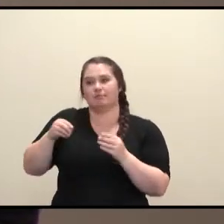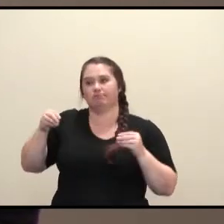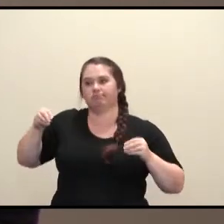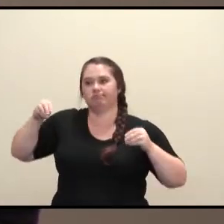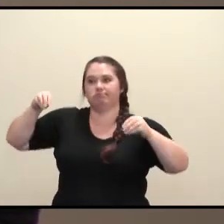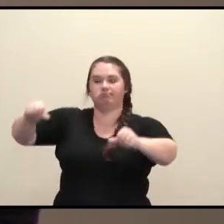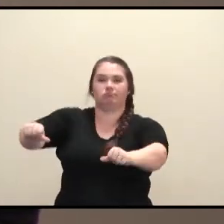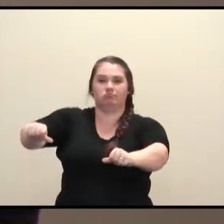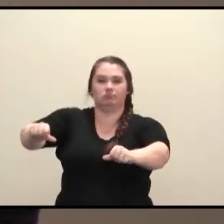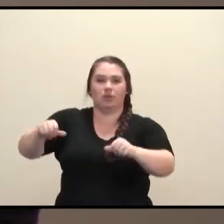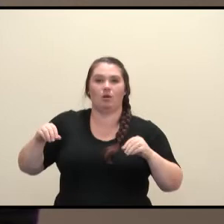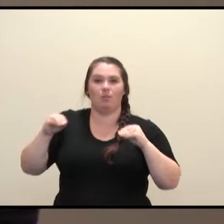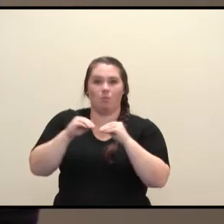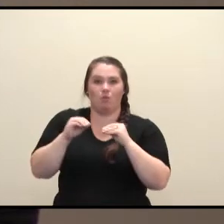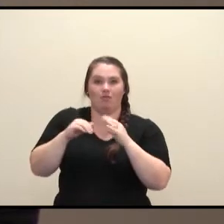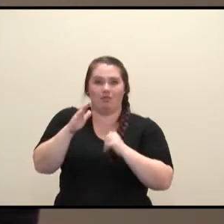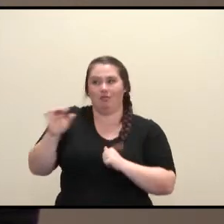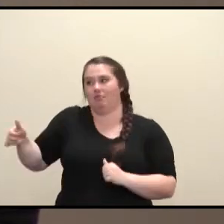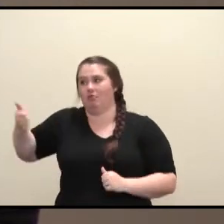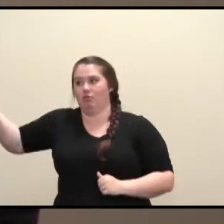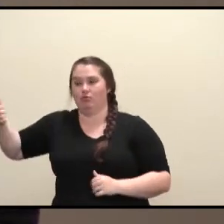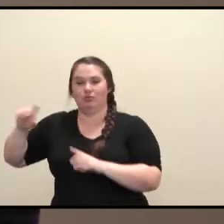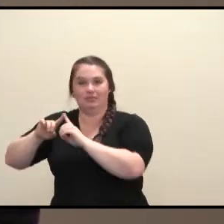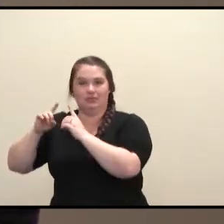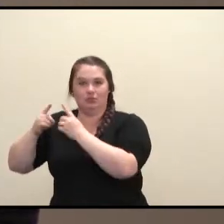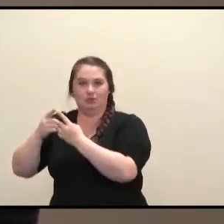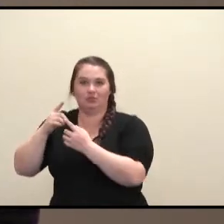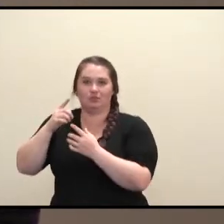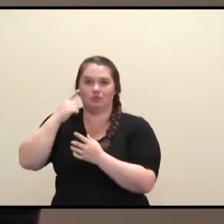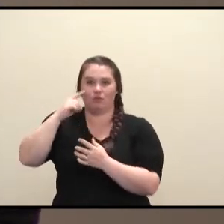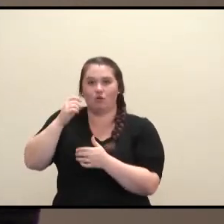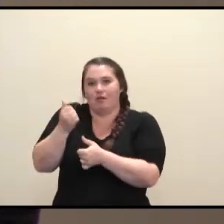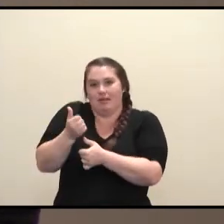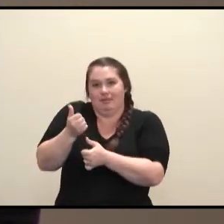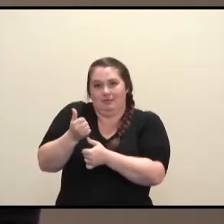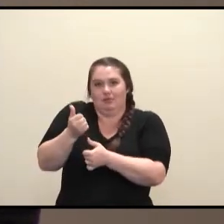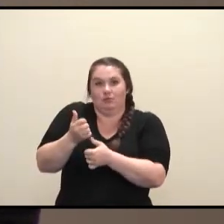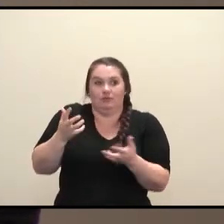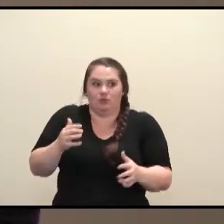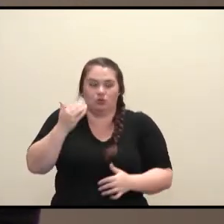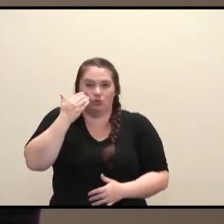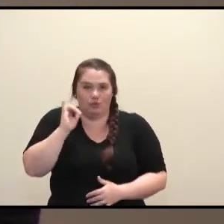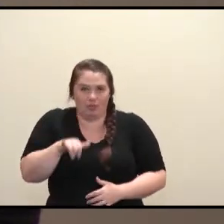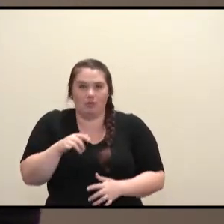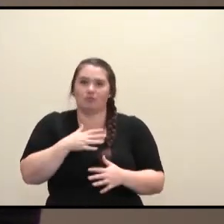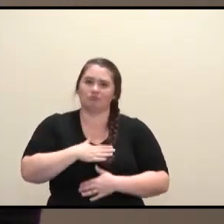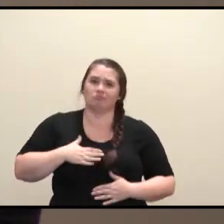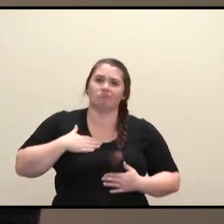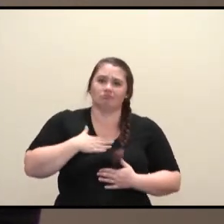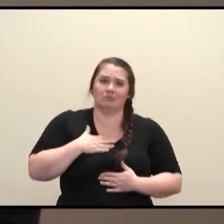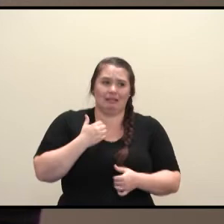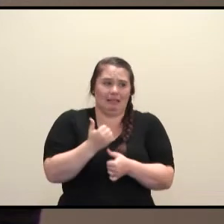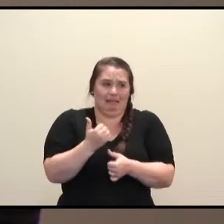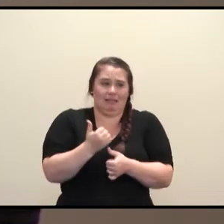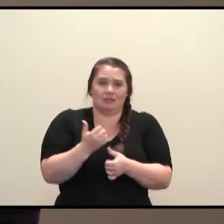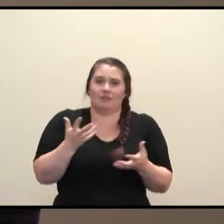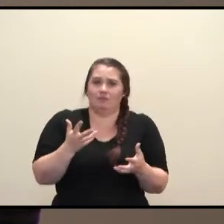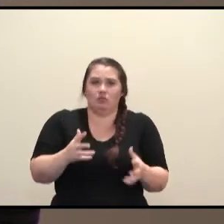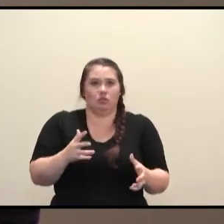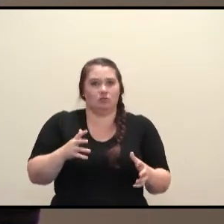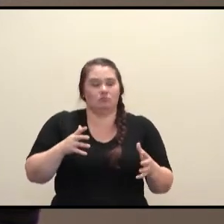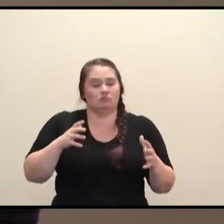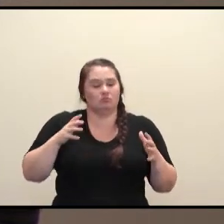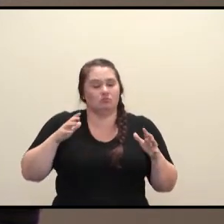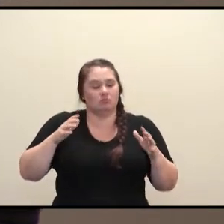more than comparable school districts on aides. And we knew that. We appreciate our aides. They helped us